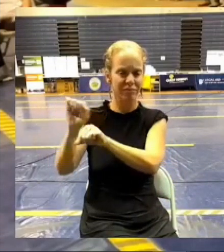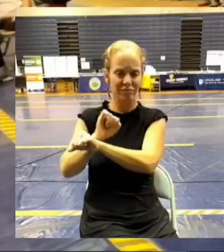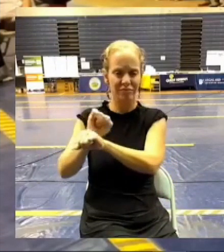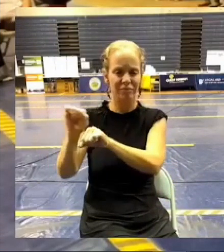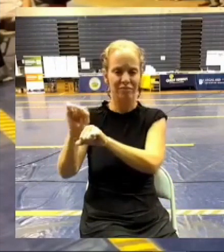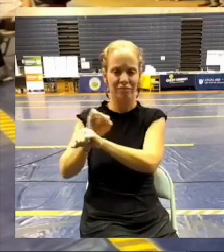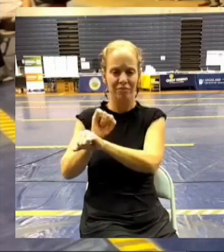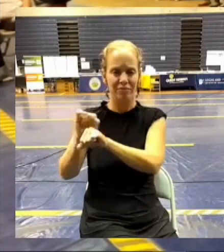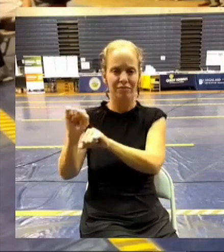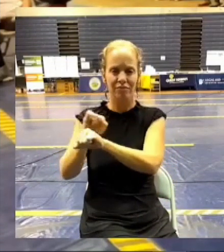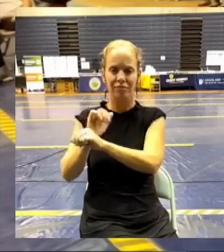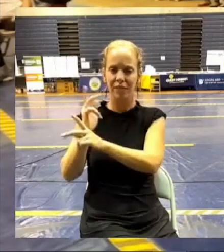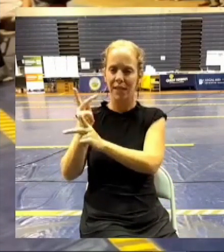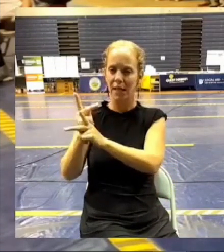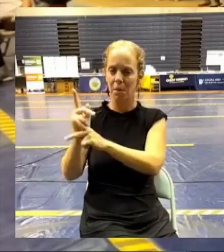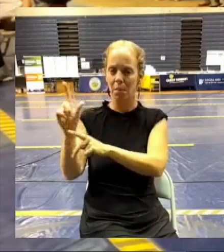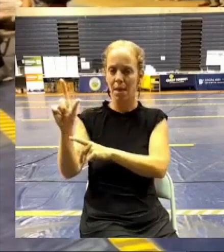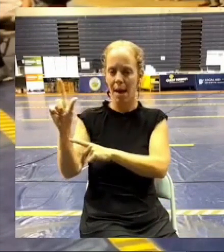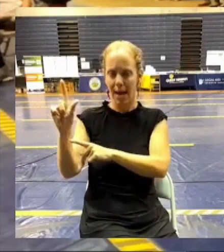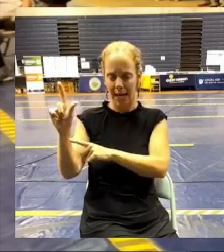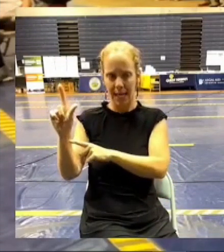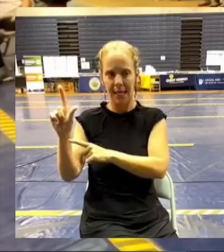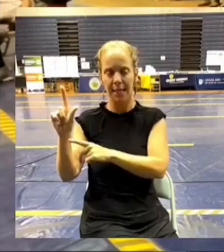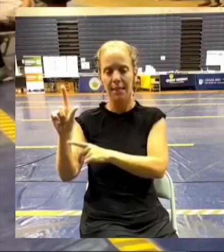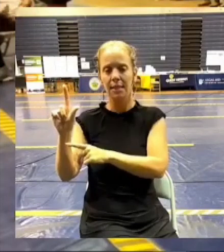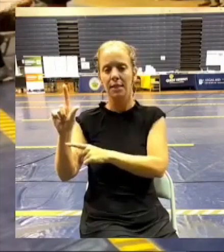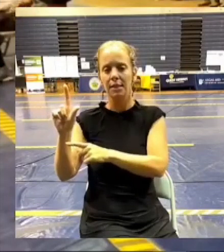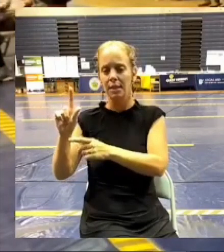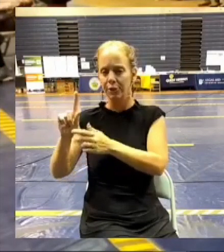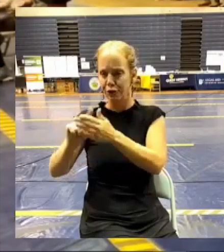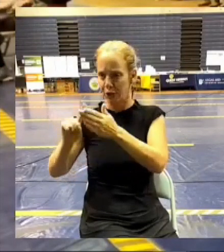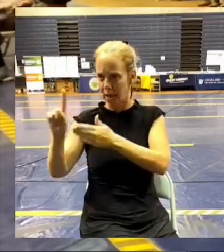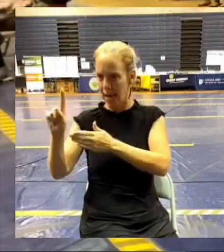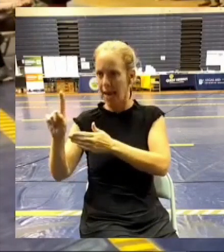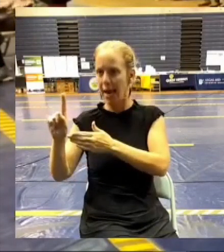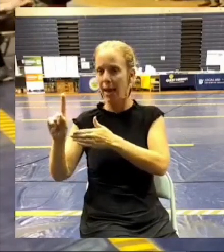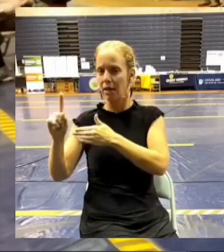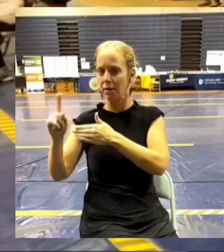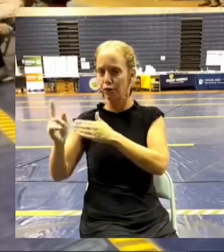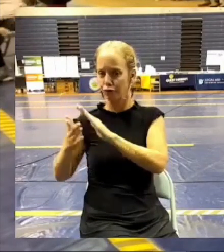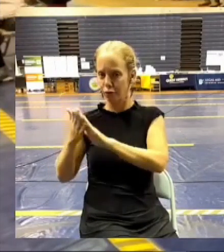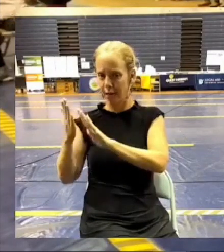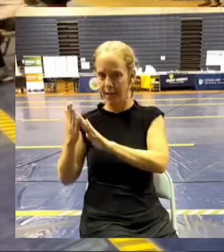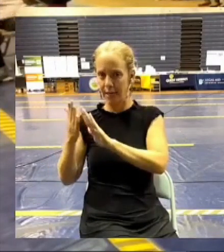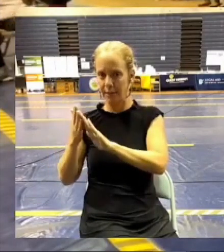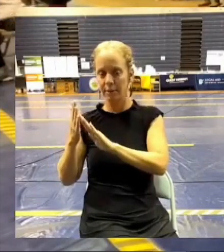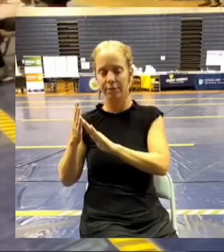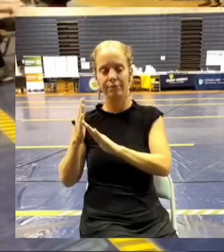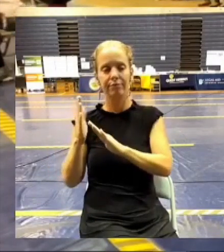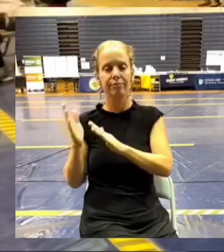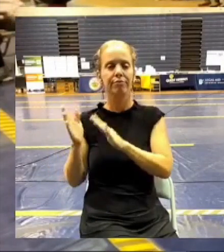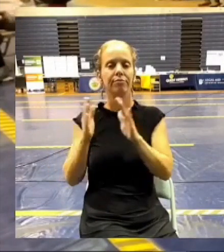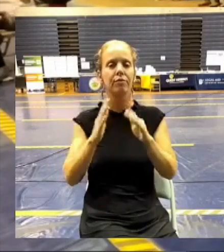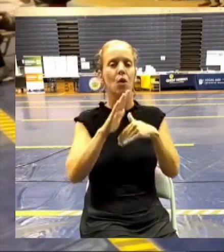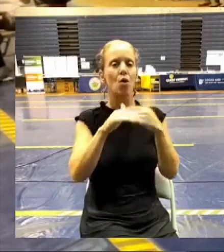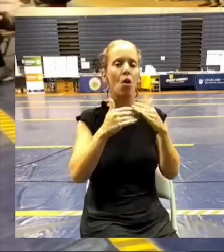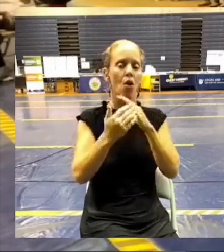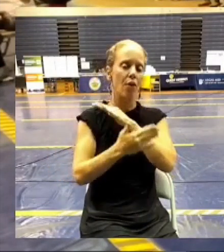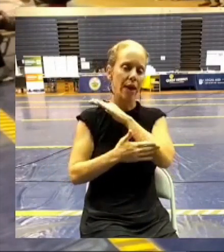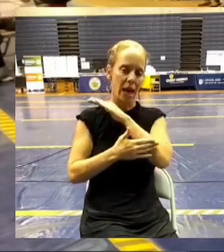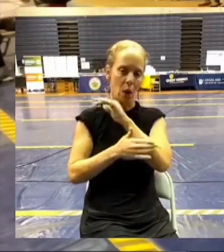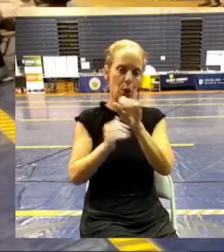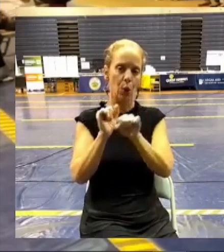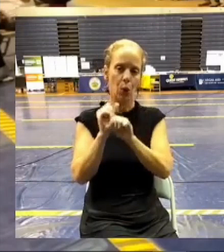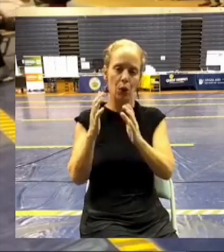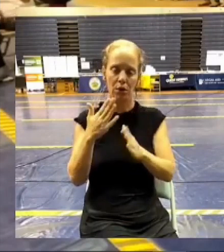tirelessly to keep Lahaina in check and to keep Lahaina running. So to all the county workers,